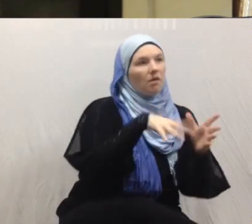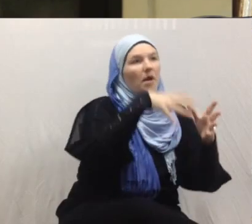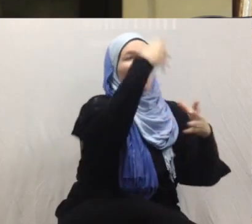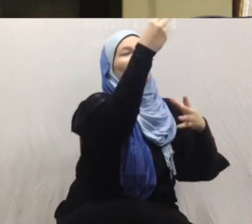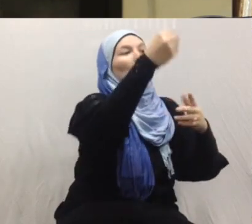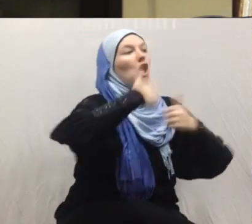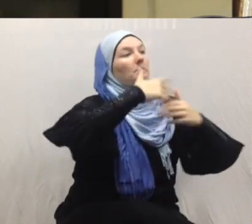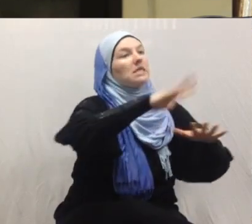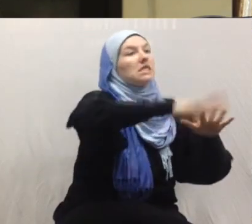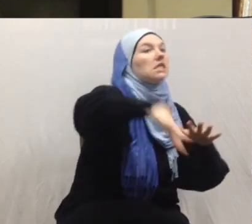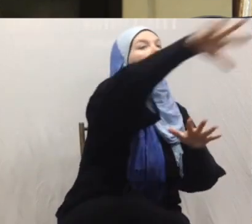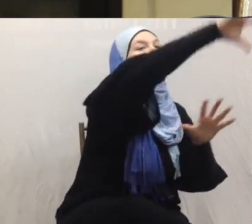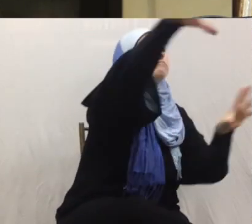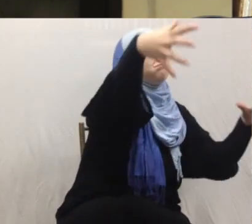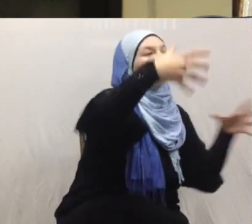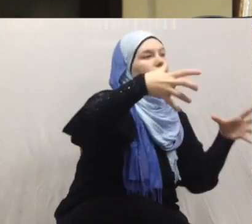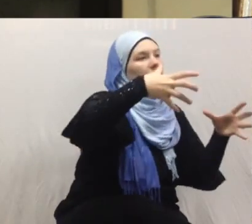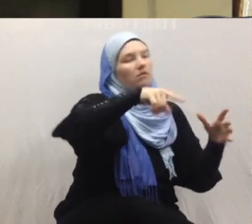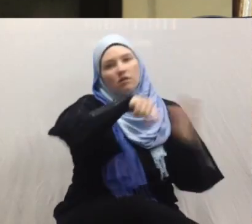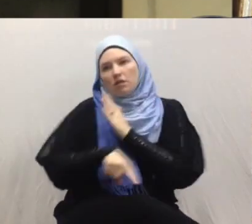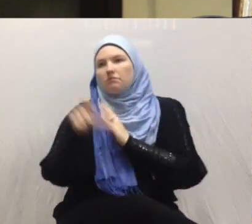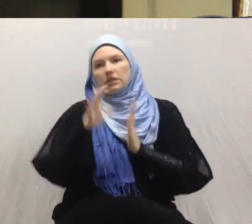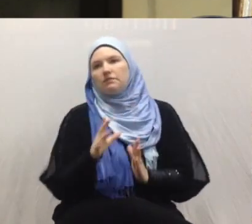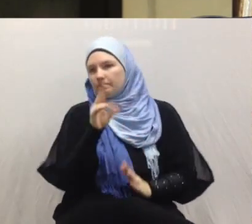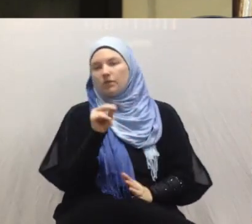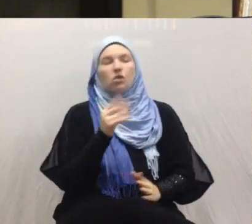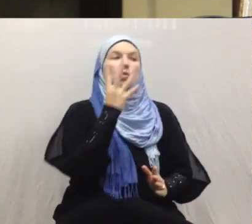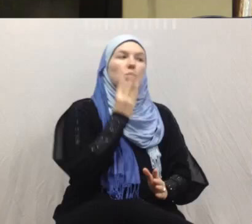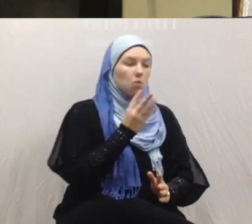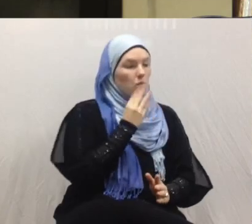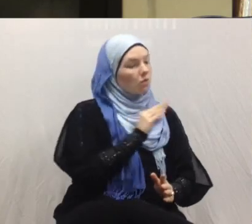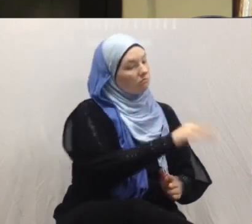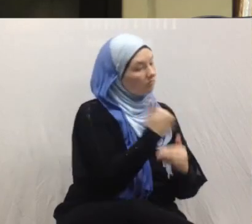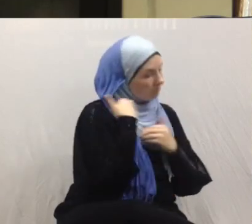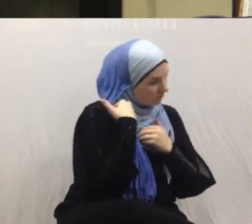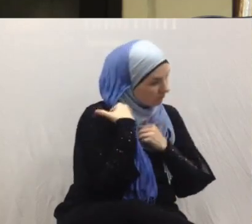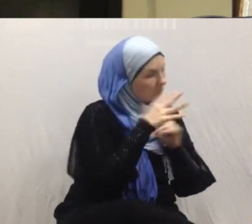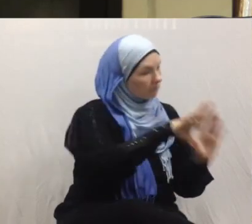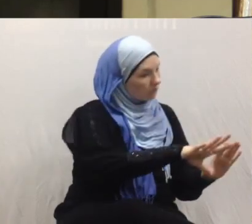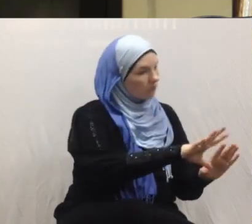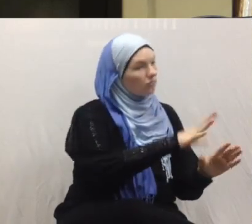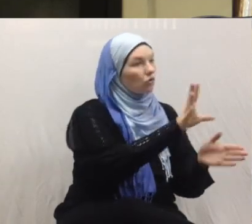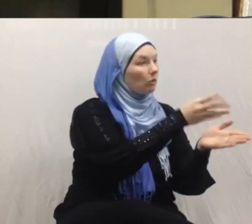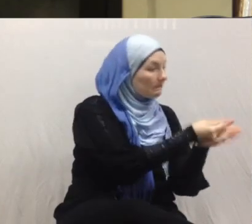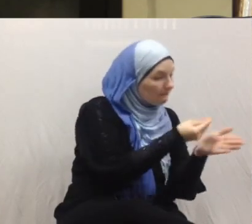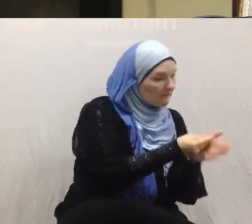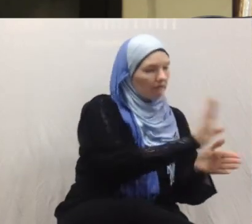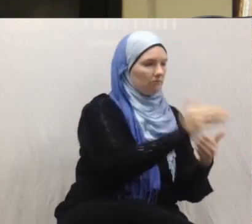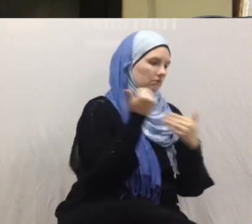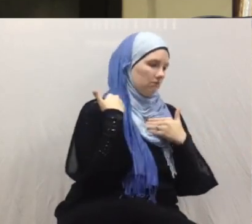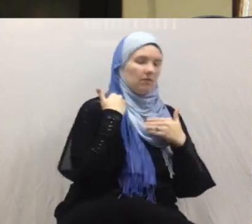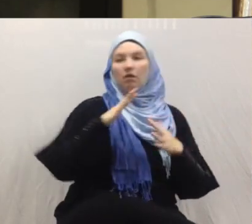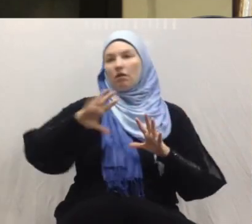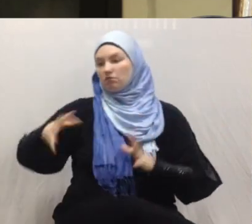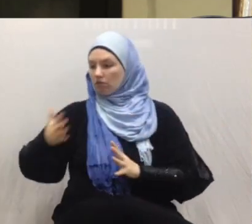else. The Jews must bear their expenses, and the Muslims their expenses. Each must help the